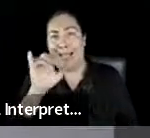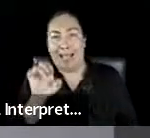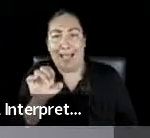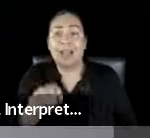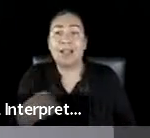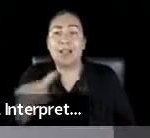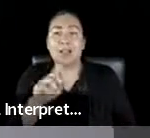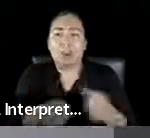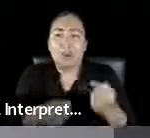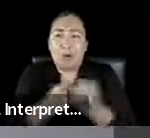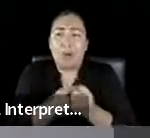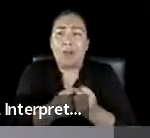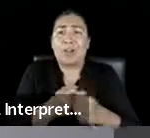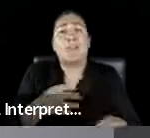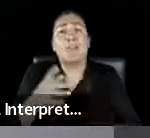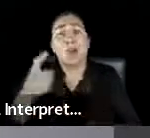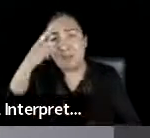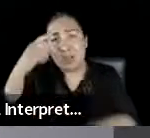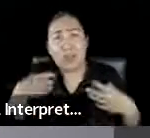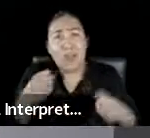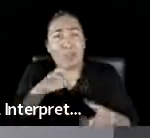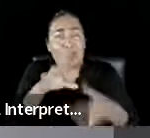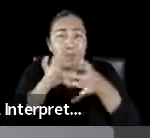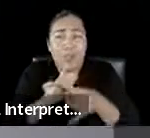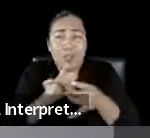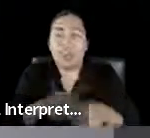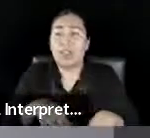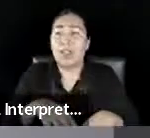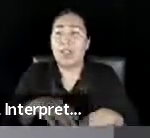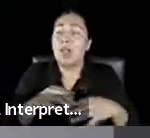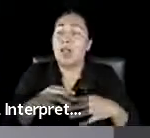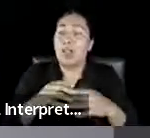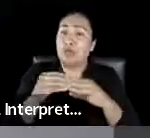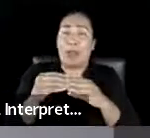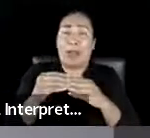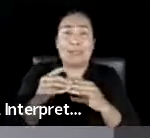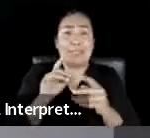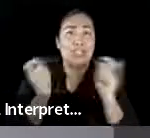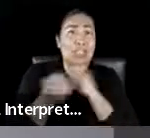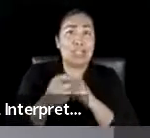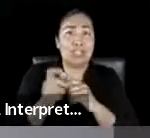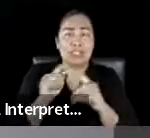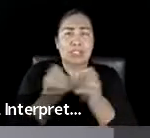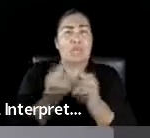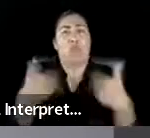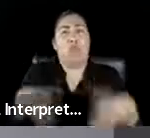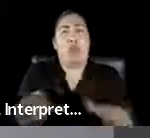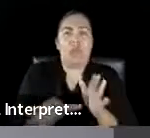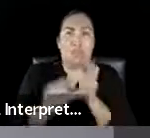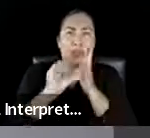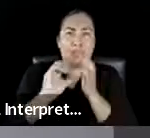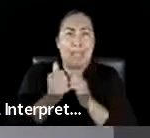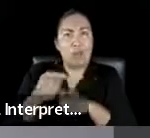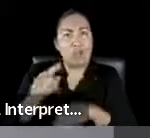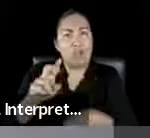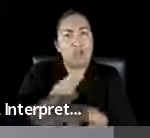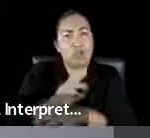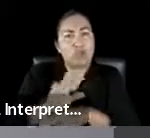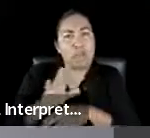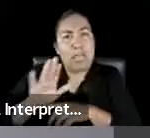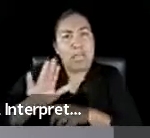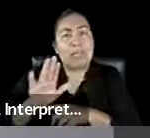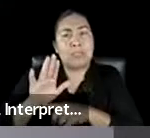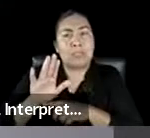and their relationships. The Directing Change team is so impressed with the way Karamo has used his platform to speak openly about